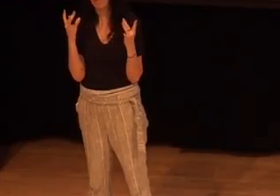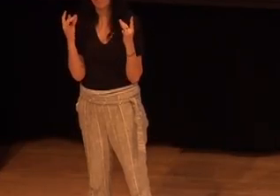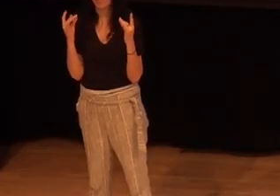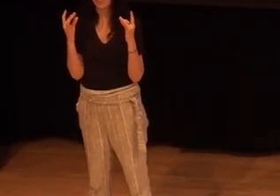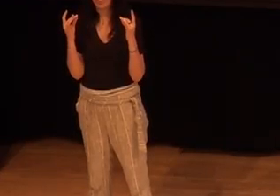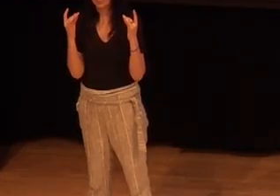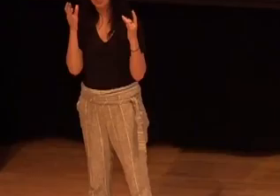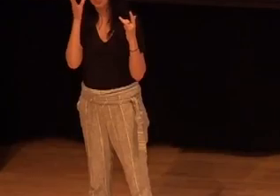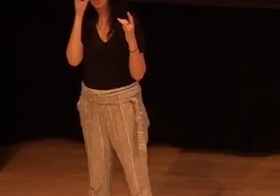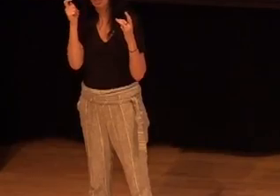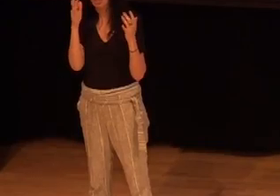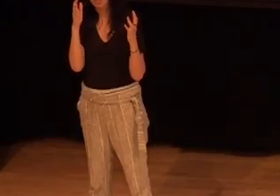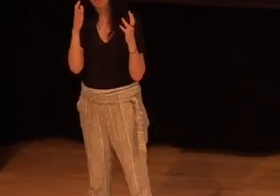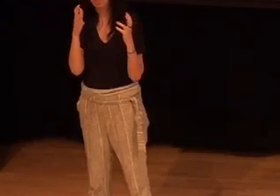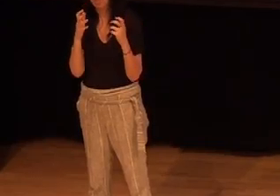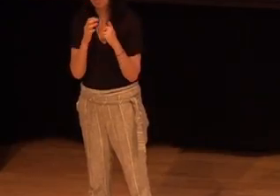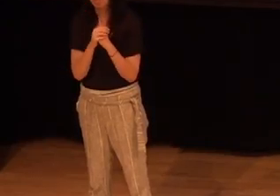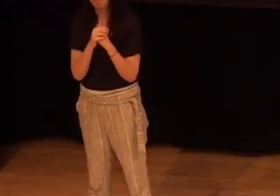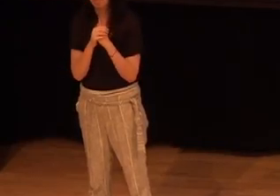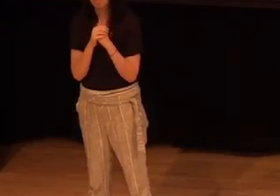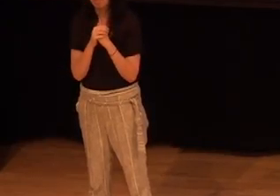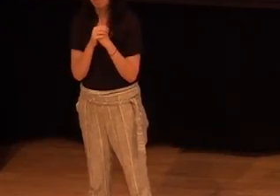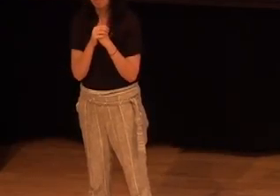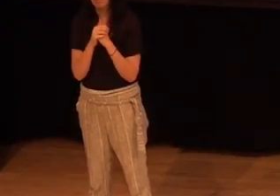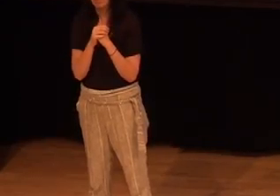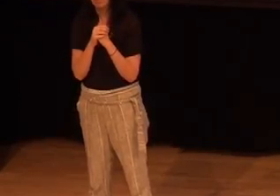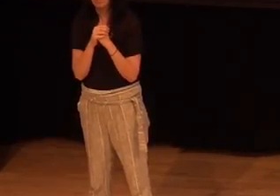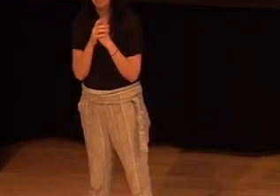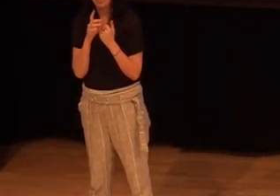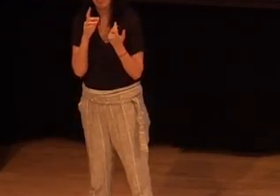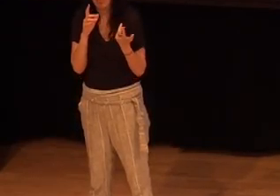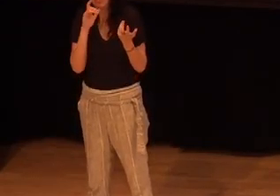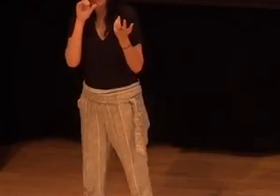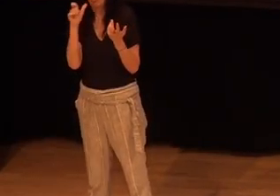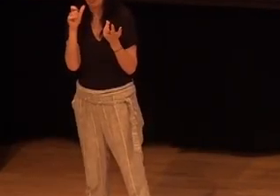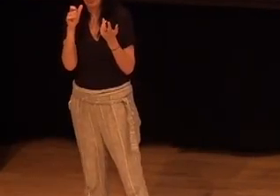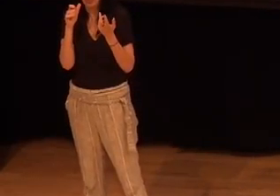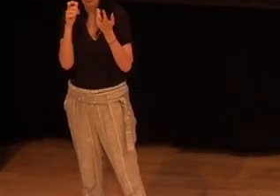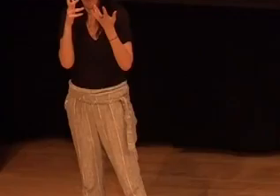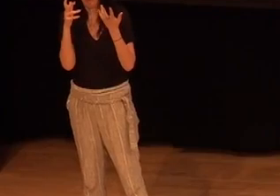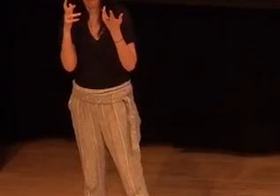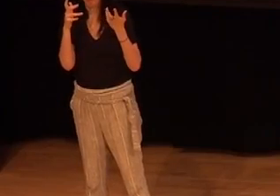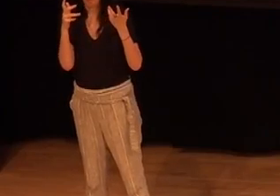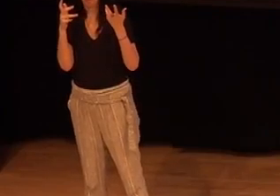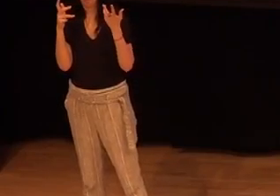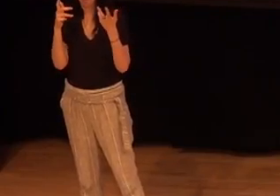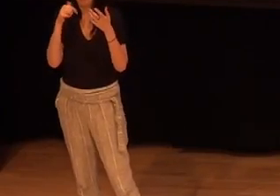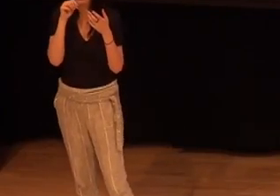another story. But I don't think that that really does the trick in terms of bringing attention